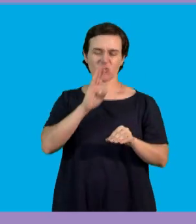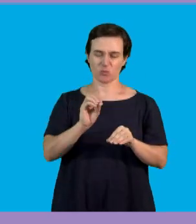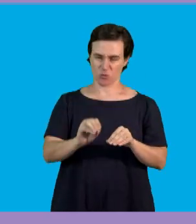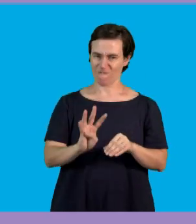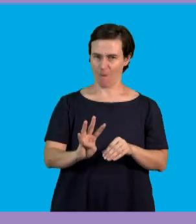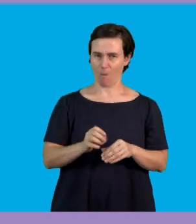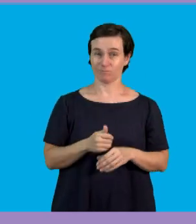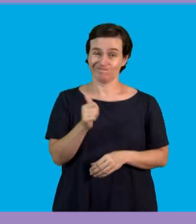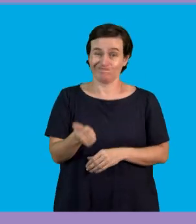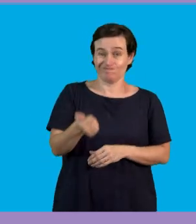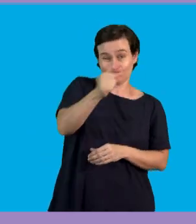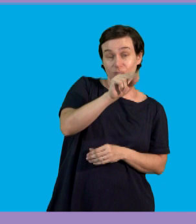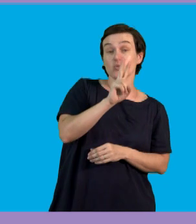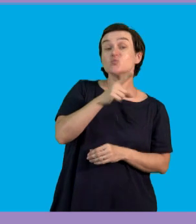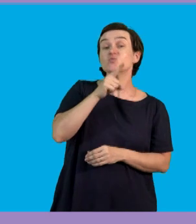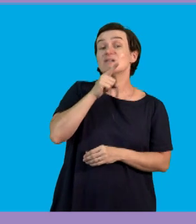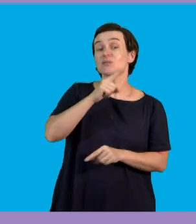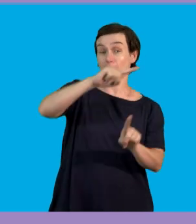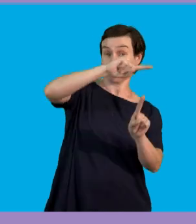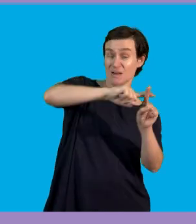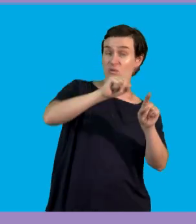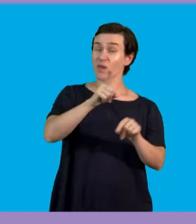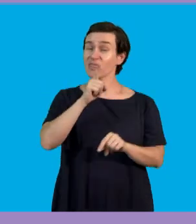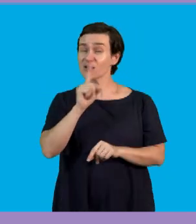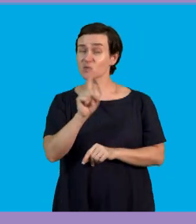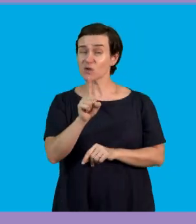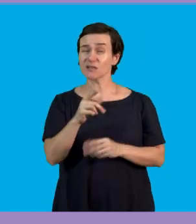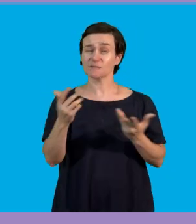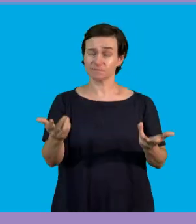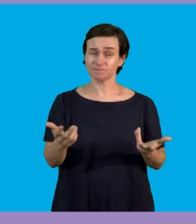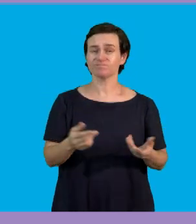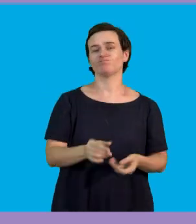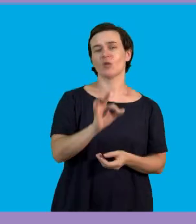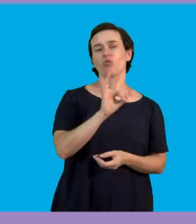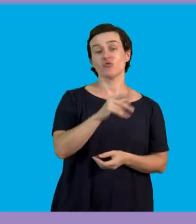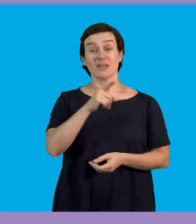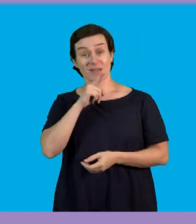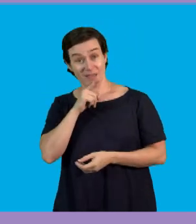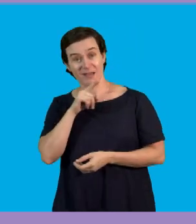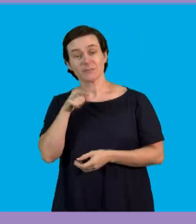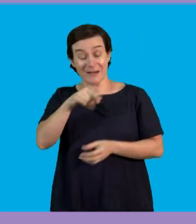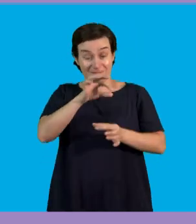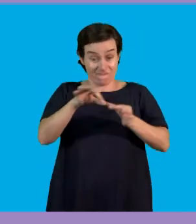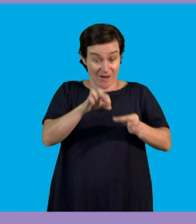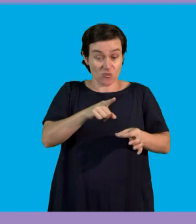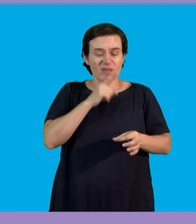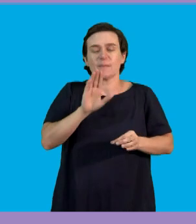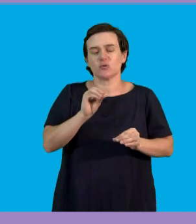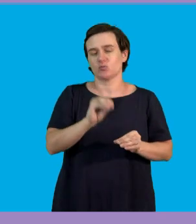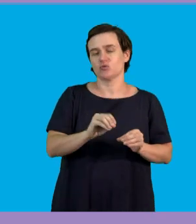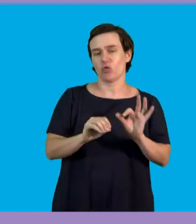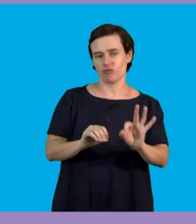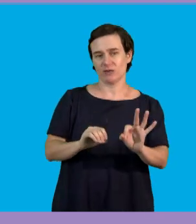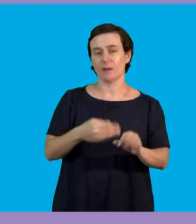be 2,000 plus 1,000. So 2,000 plus 1,000 gives us 3,000. Our answer